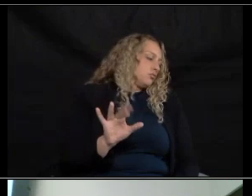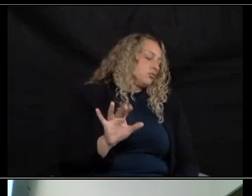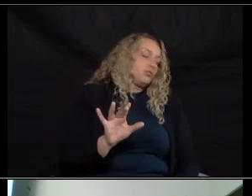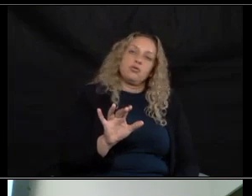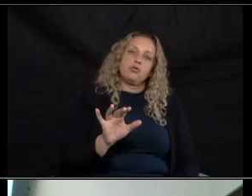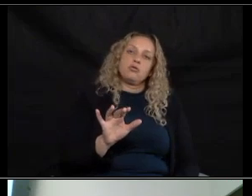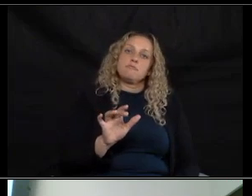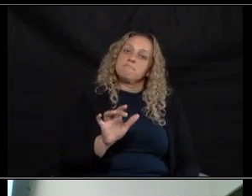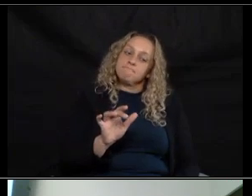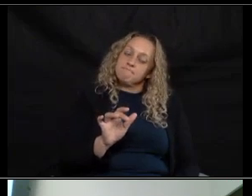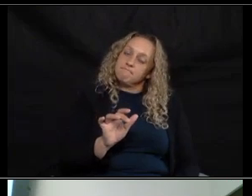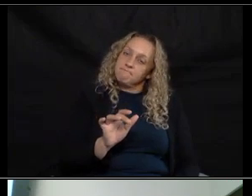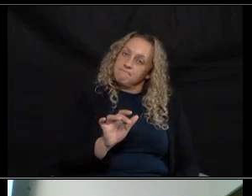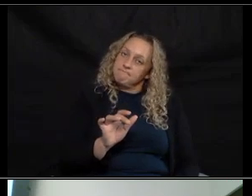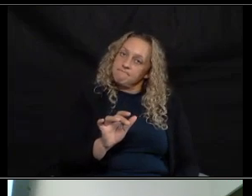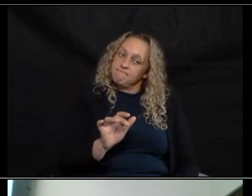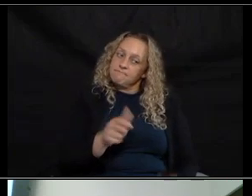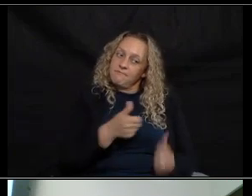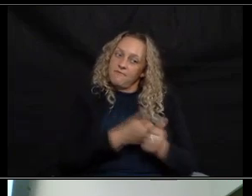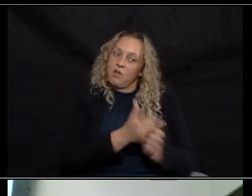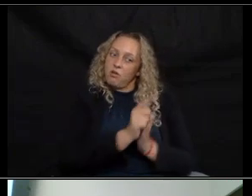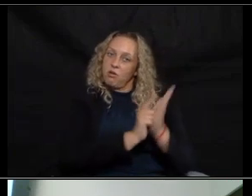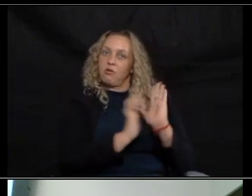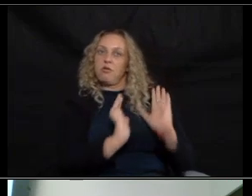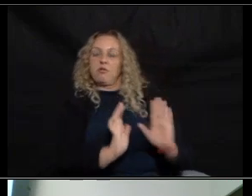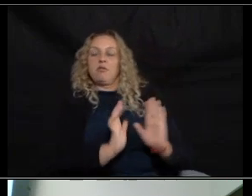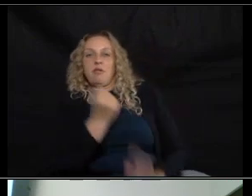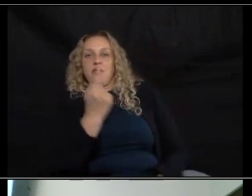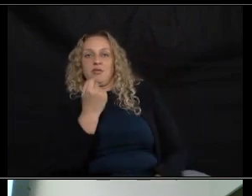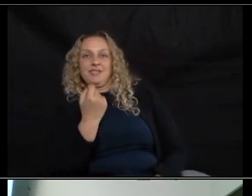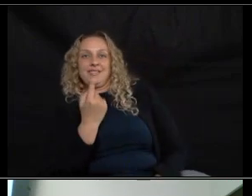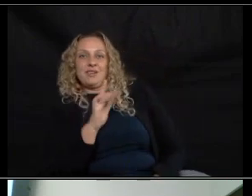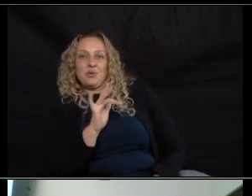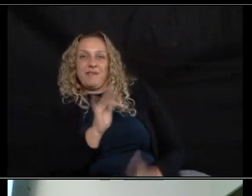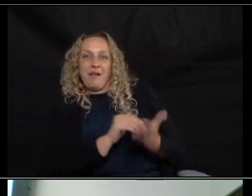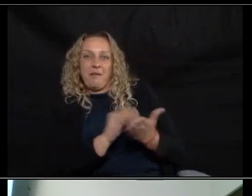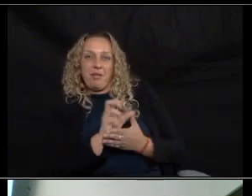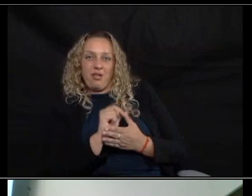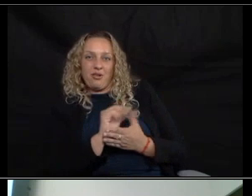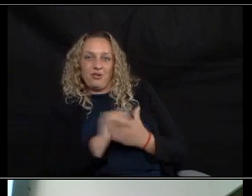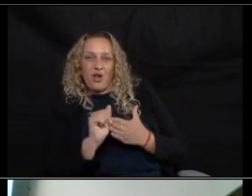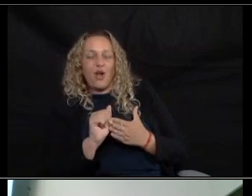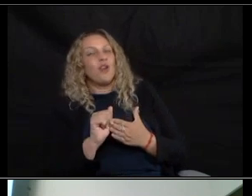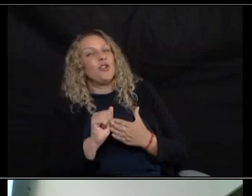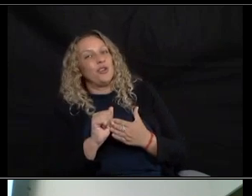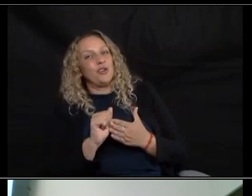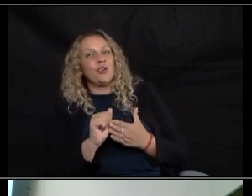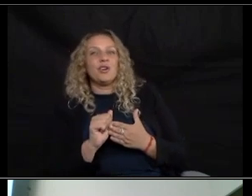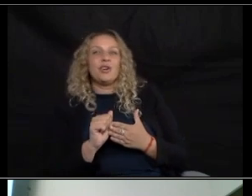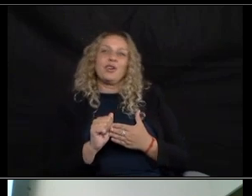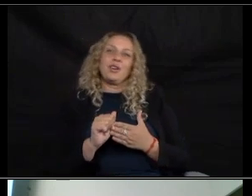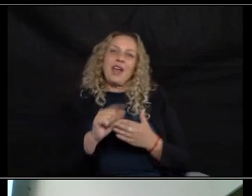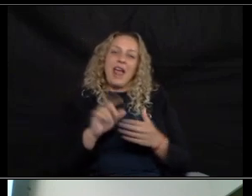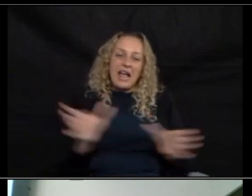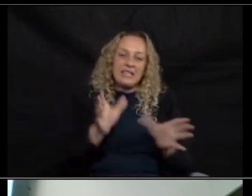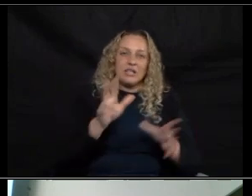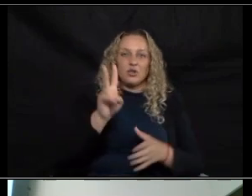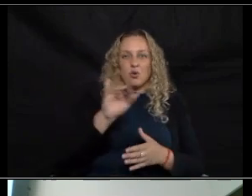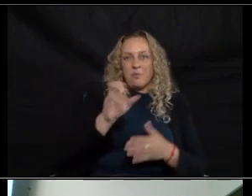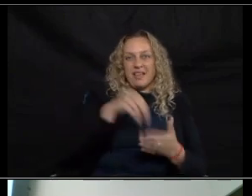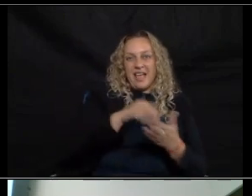line. And frankly, $25 million in incentives, almost $2 million in cash, was too much for me.